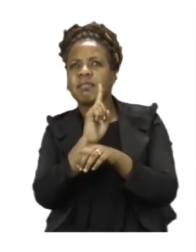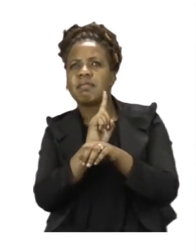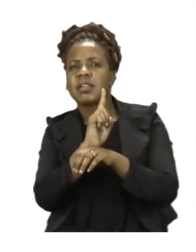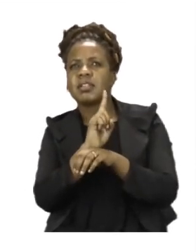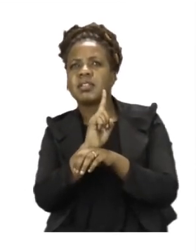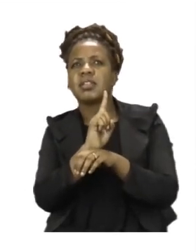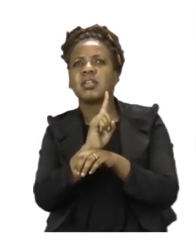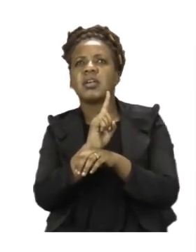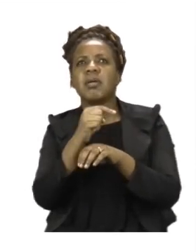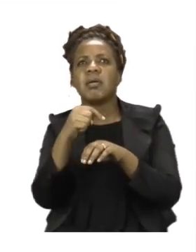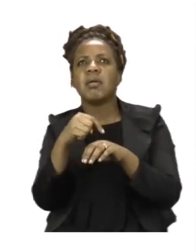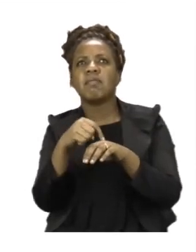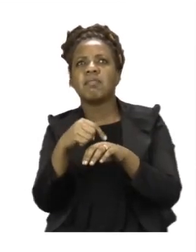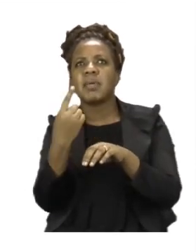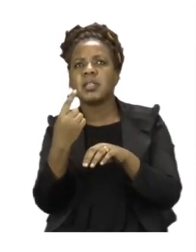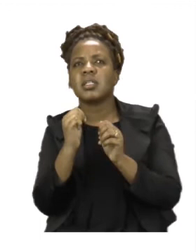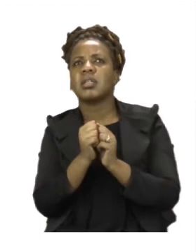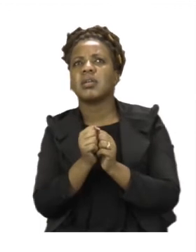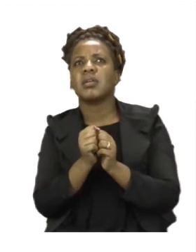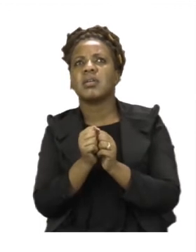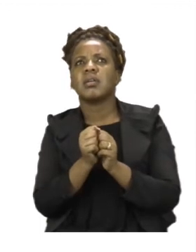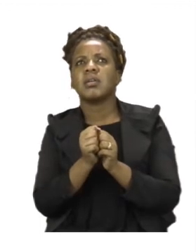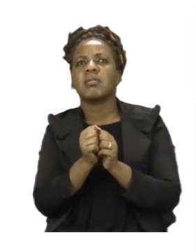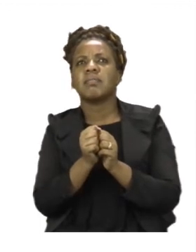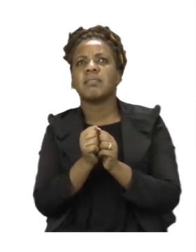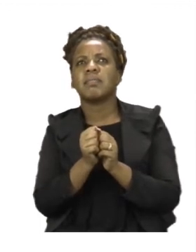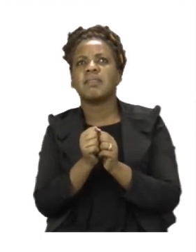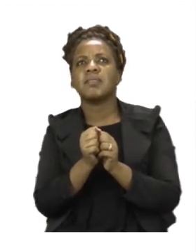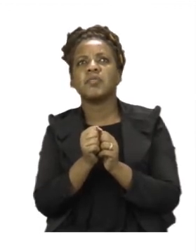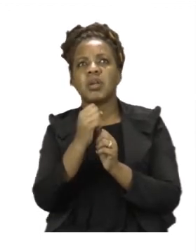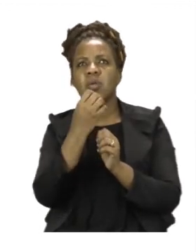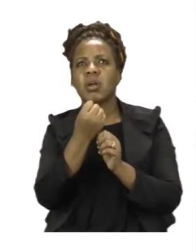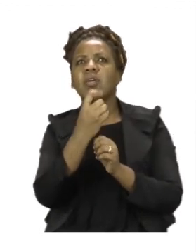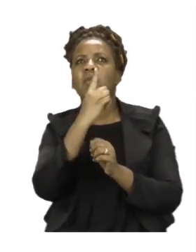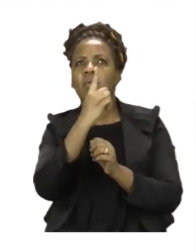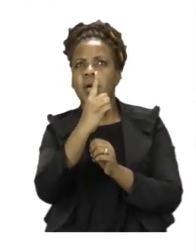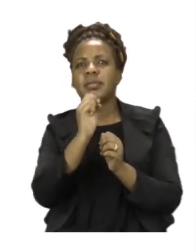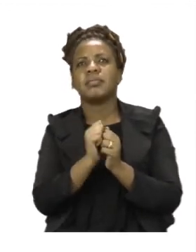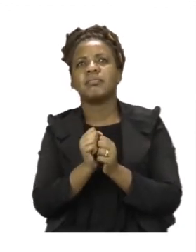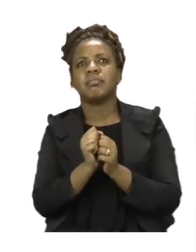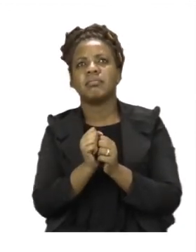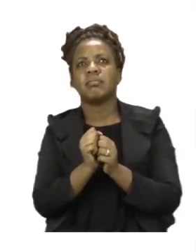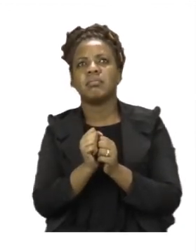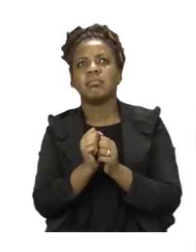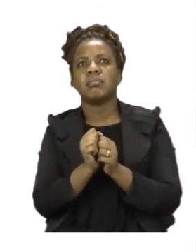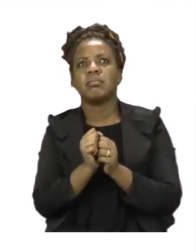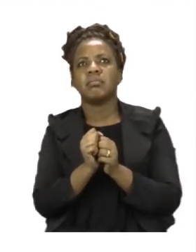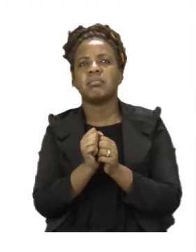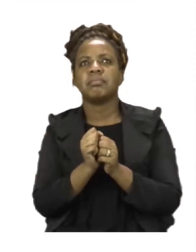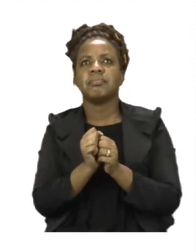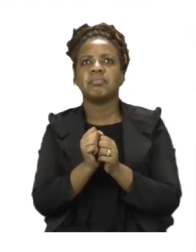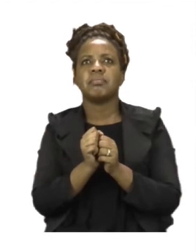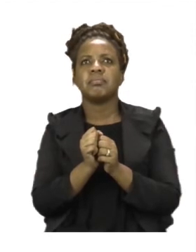March is on a Monday. You can see that we have a 1 right under our M. But how do we